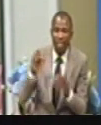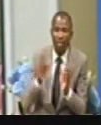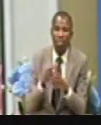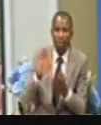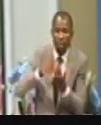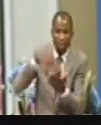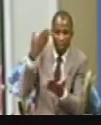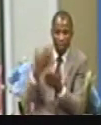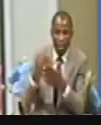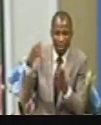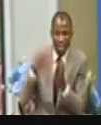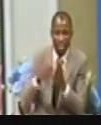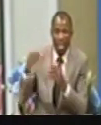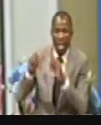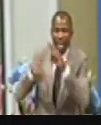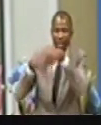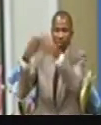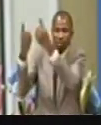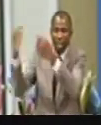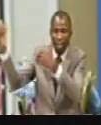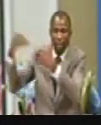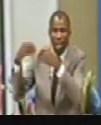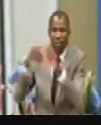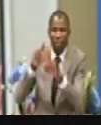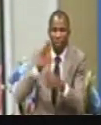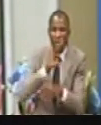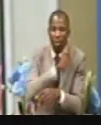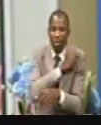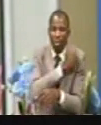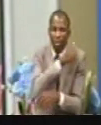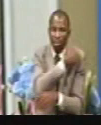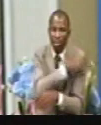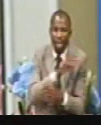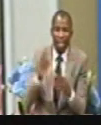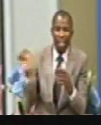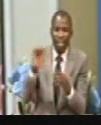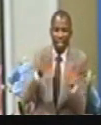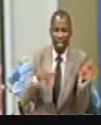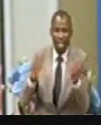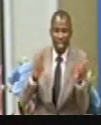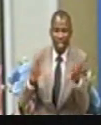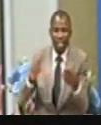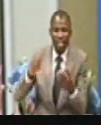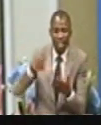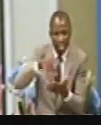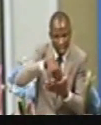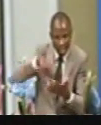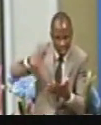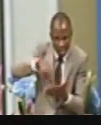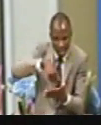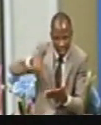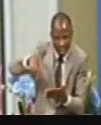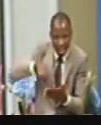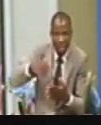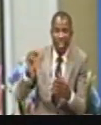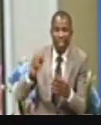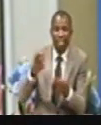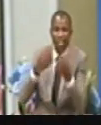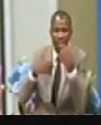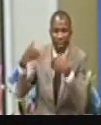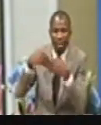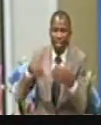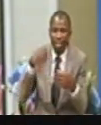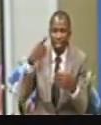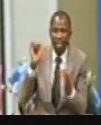3rd of October, I said, I need to confirm it. I have to go back to the hospital. When they run all the scans